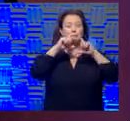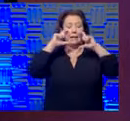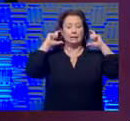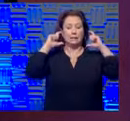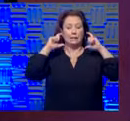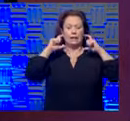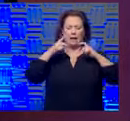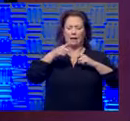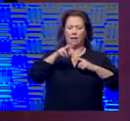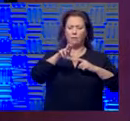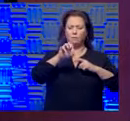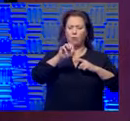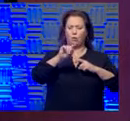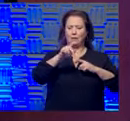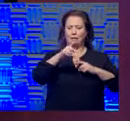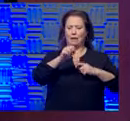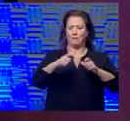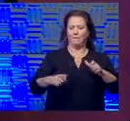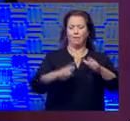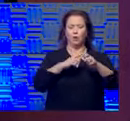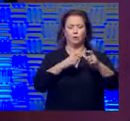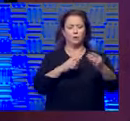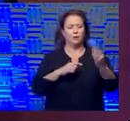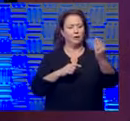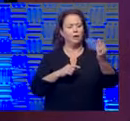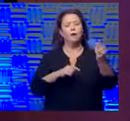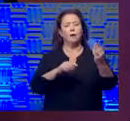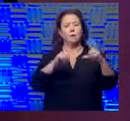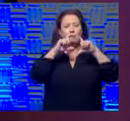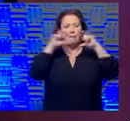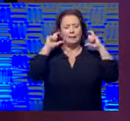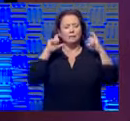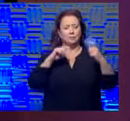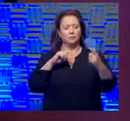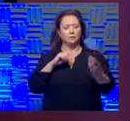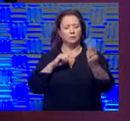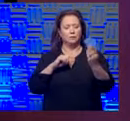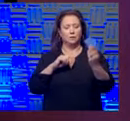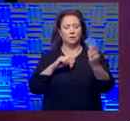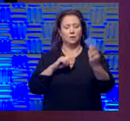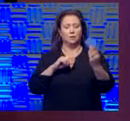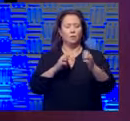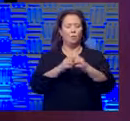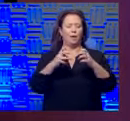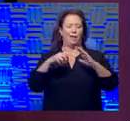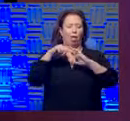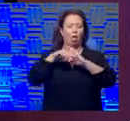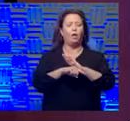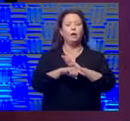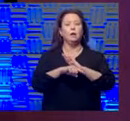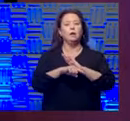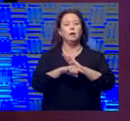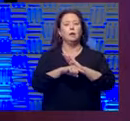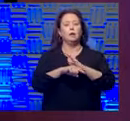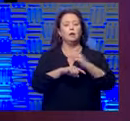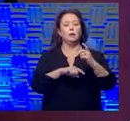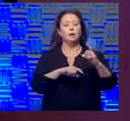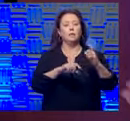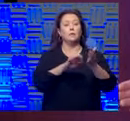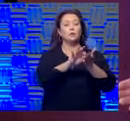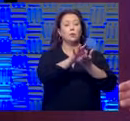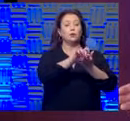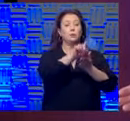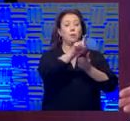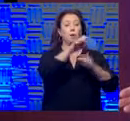a prototype from them first, and they, without getting into too much in detail, a score should be 100